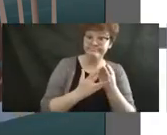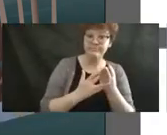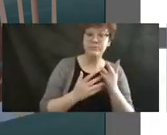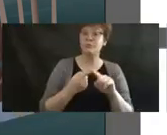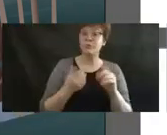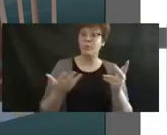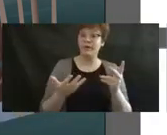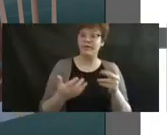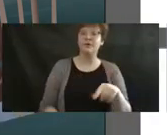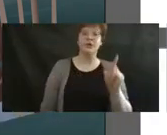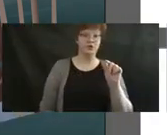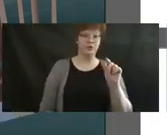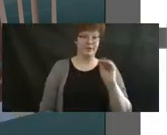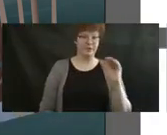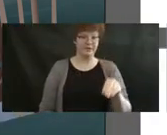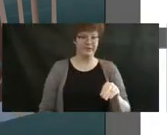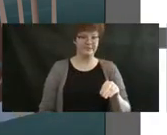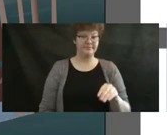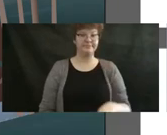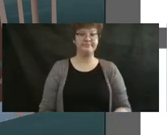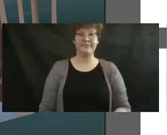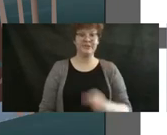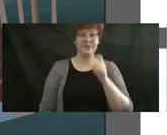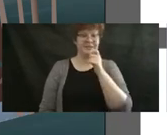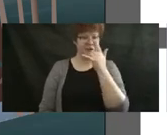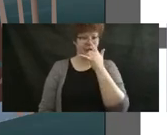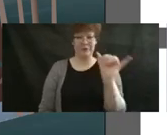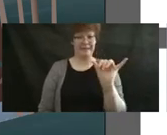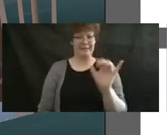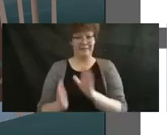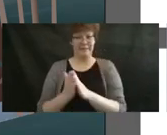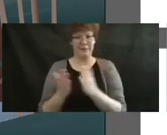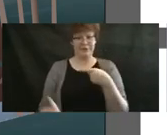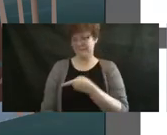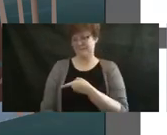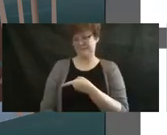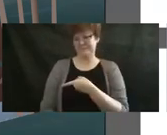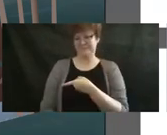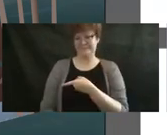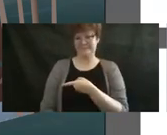look anything like the book at all. So I think it's a glitch in the book.